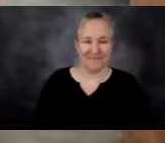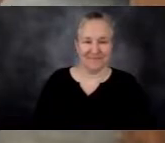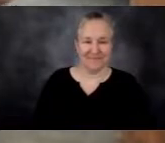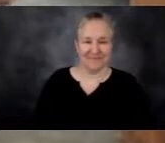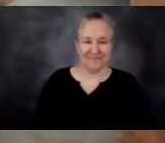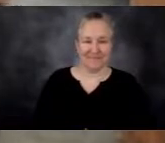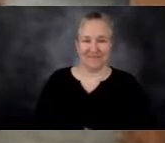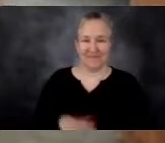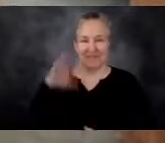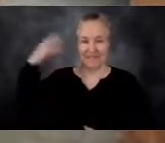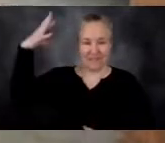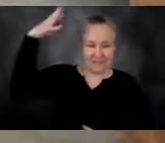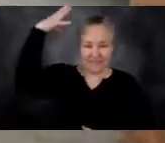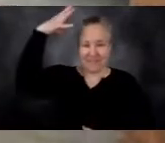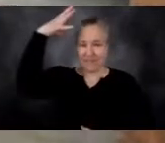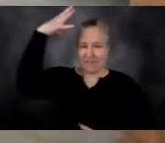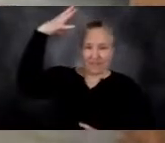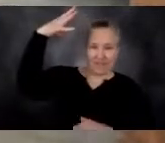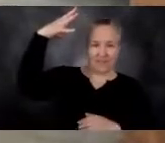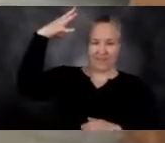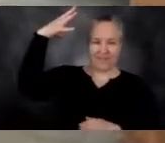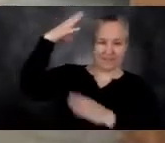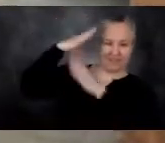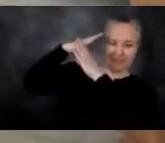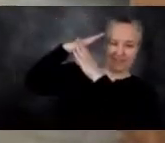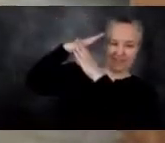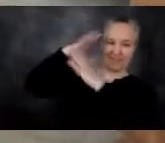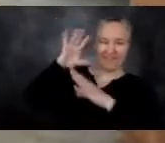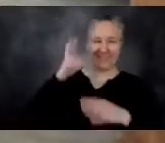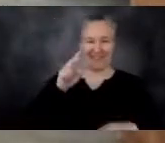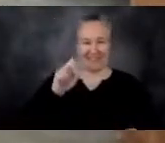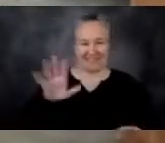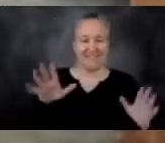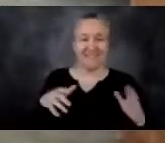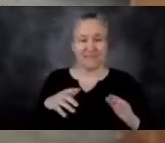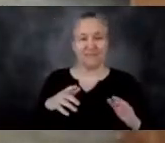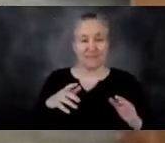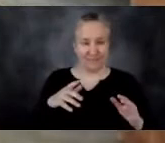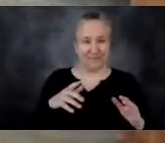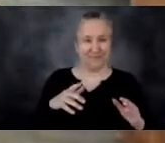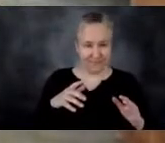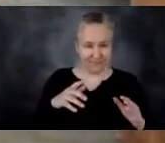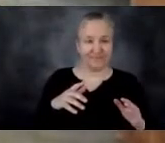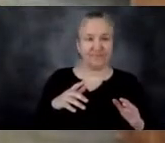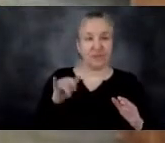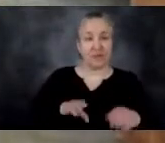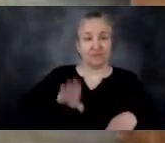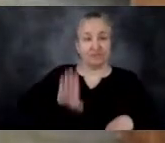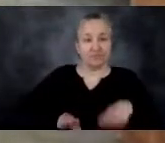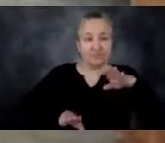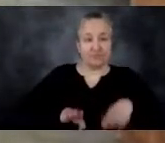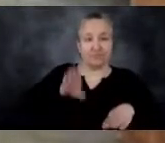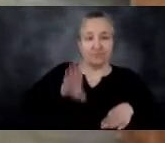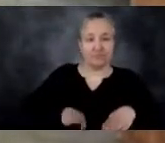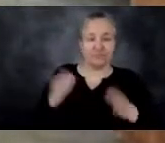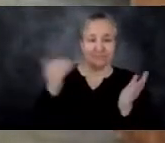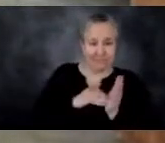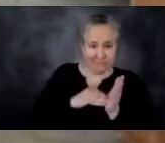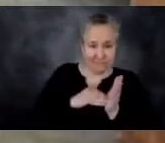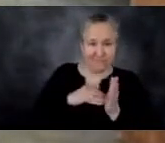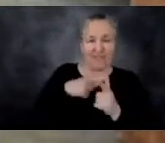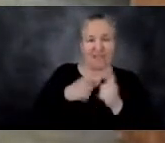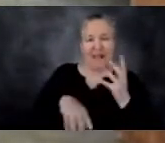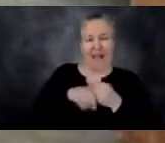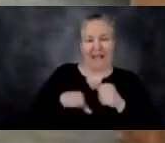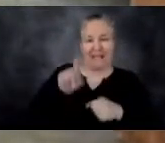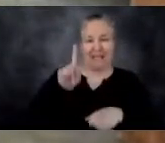I love the sun today. It's kind of coming in a funky way. All right, here we go. Let's go ahead and go back to that march, and then we're going to actually add this into a little bit of a kick.